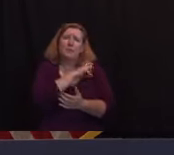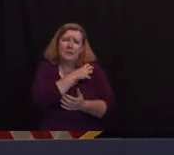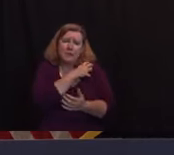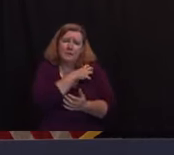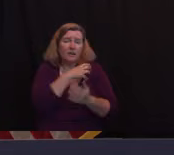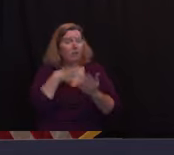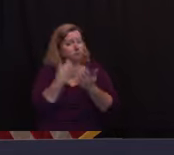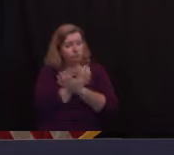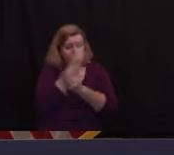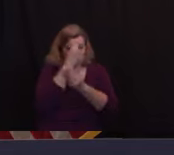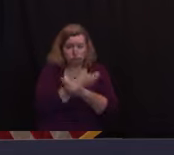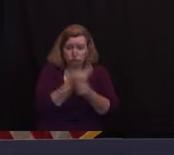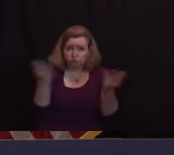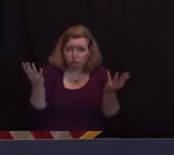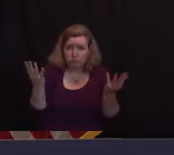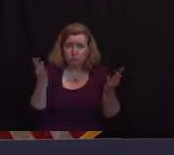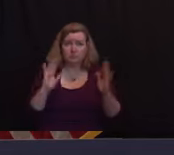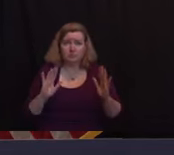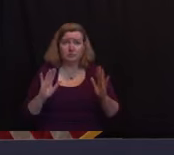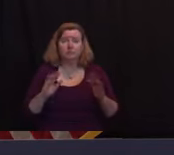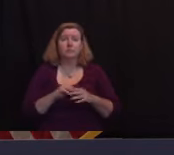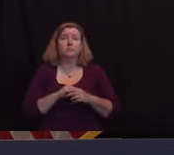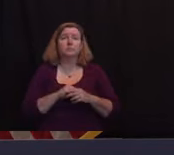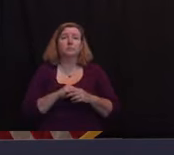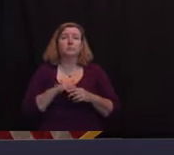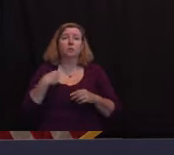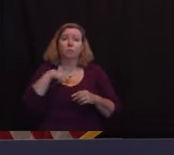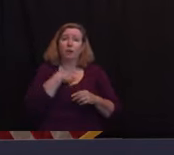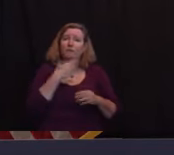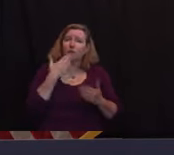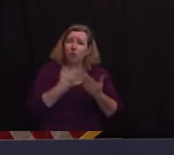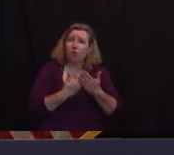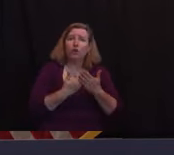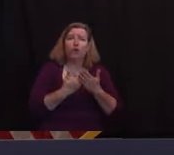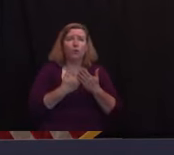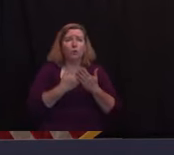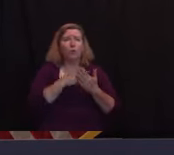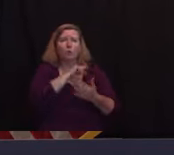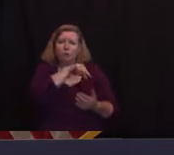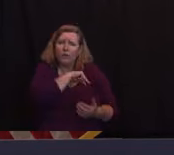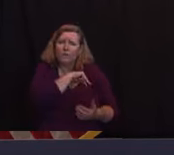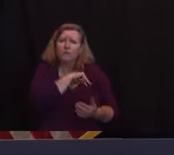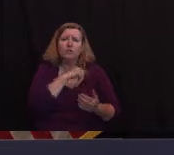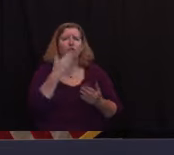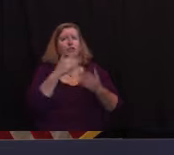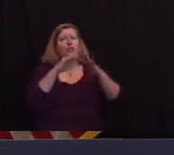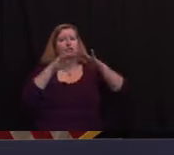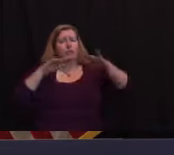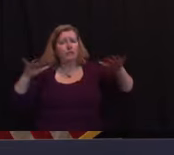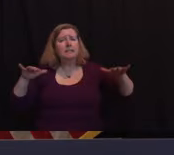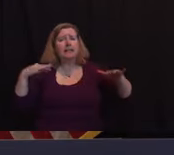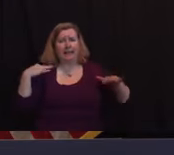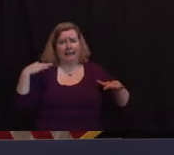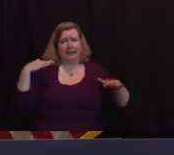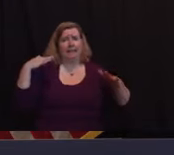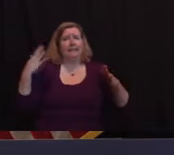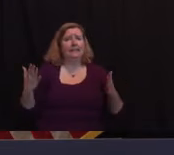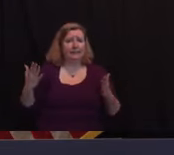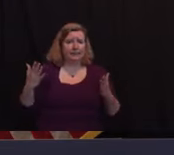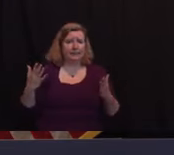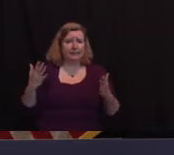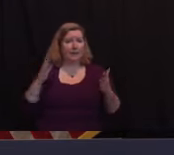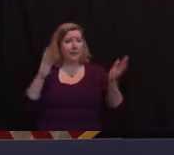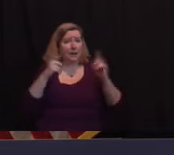the qualified and diverse candidates that we are still getting in the door. I know of no other state in the country